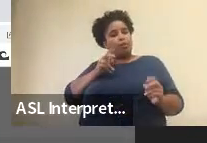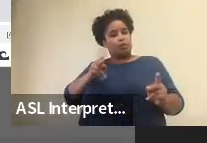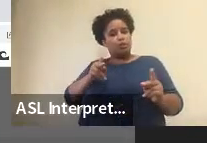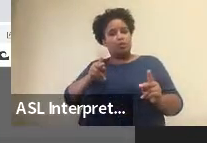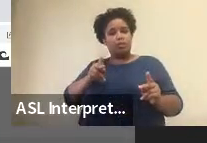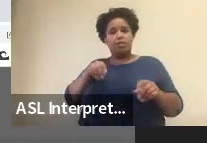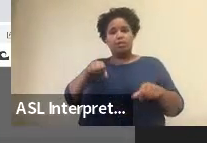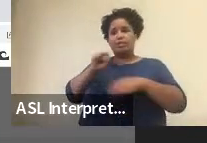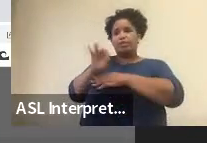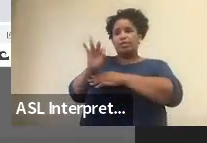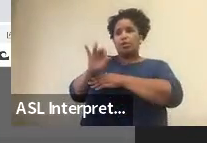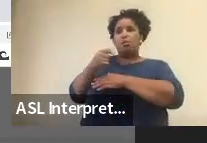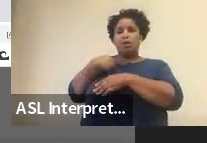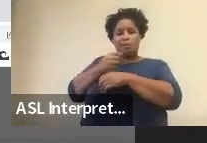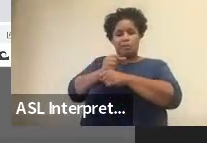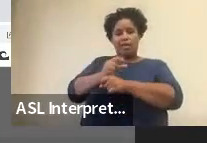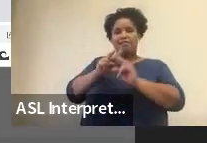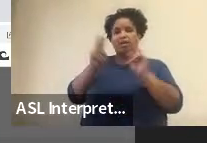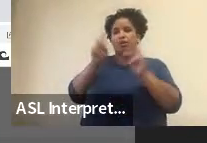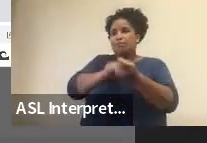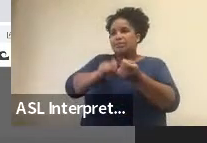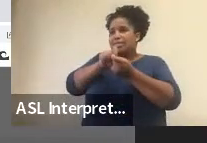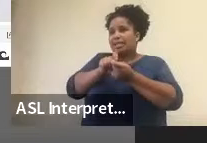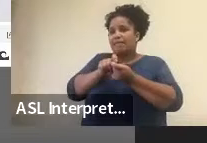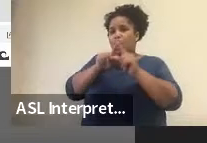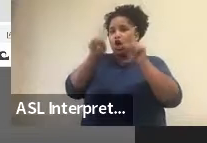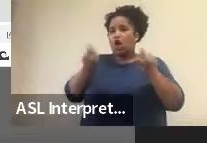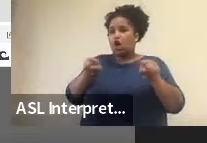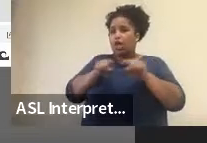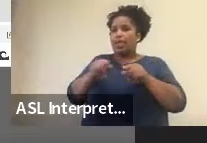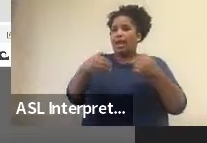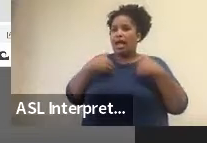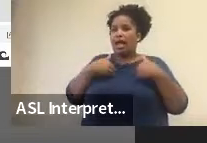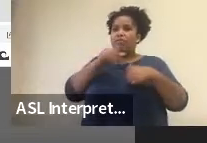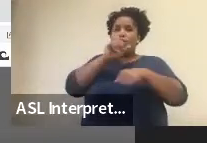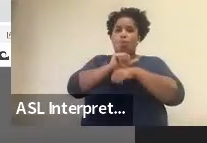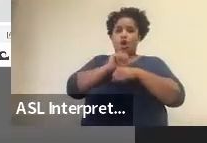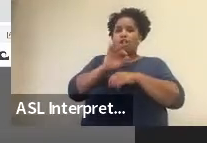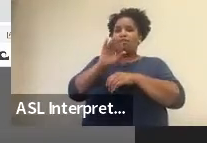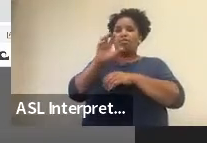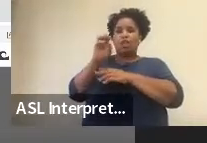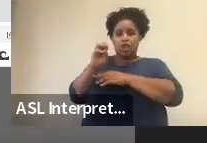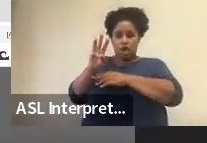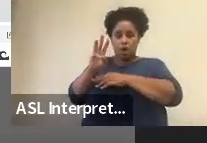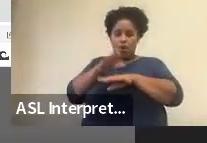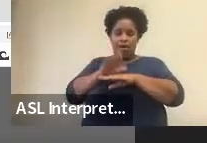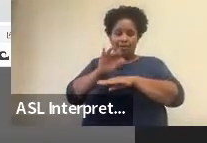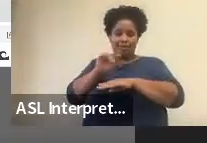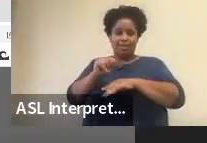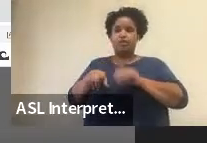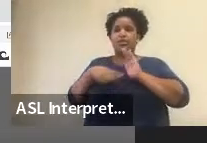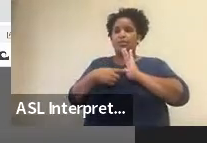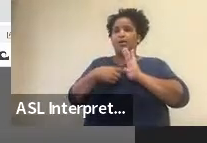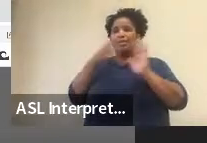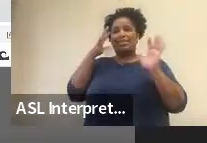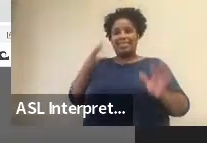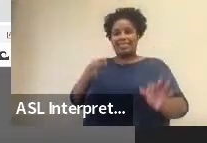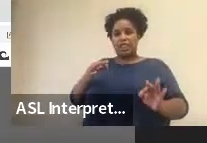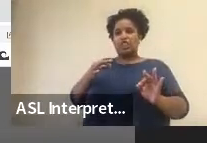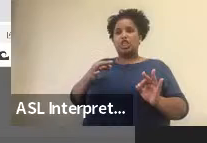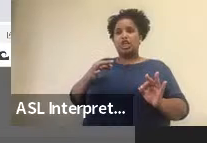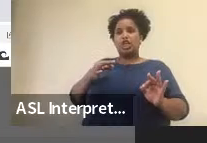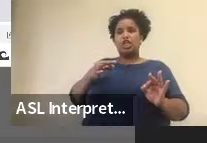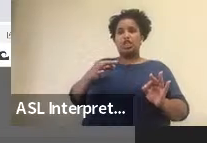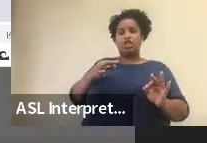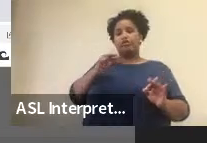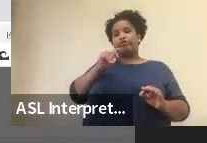San Francisco, we did create a very specific card that has a workflow on it, if you will. It's like a decision tree about